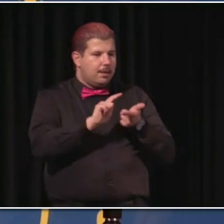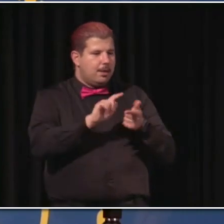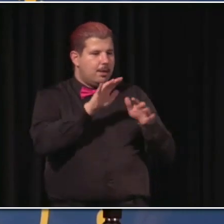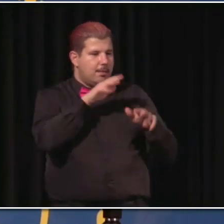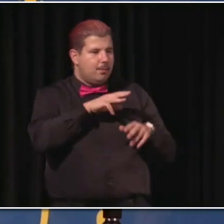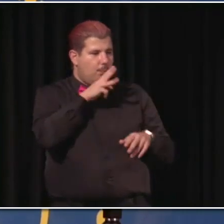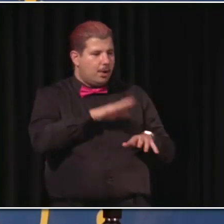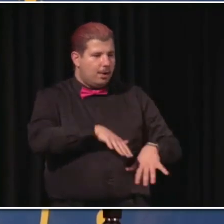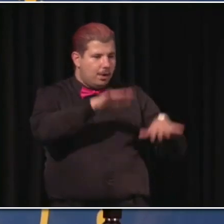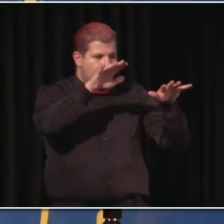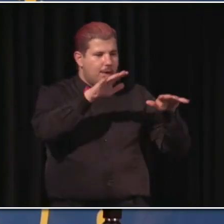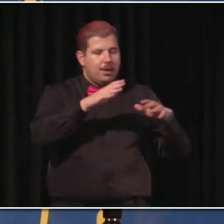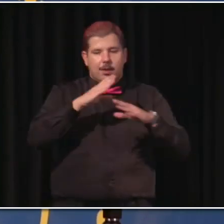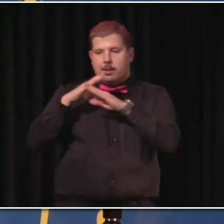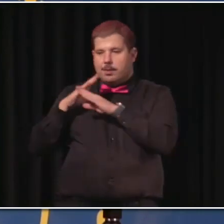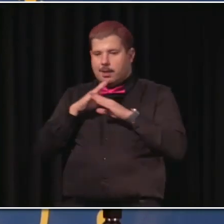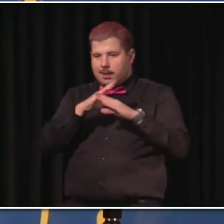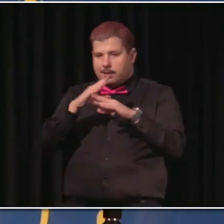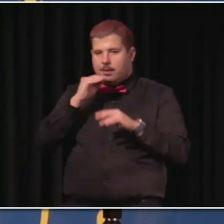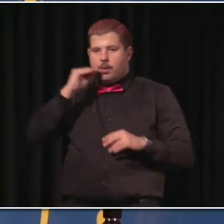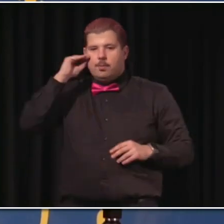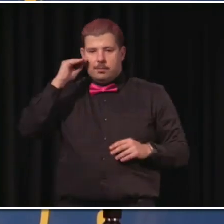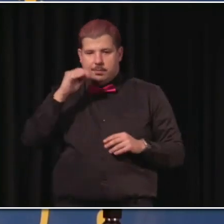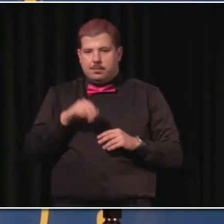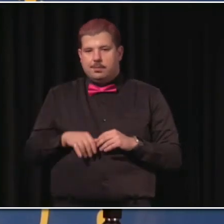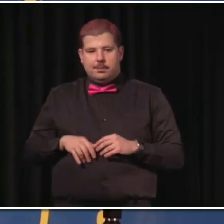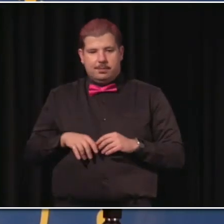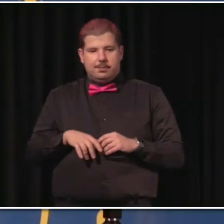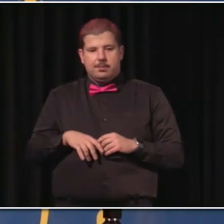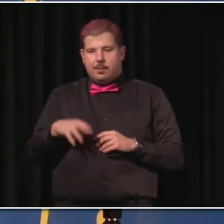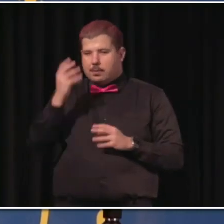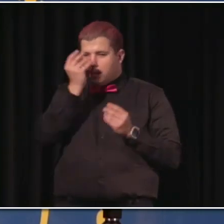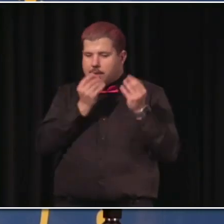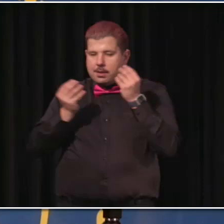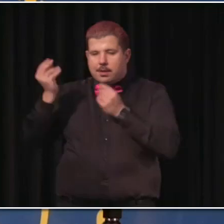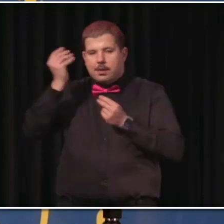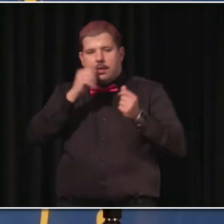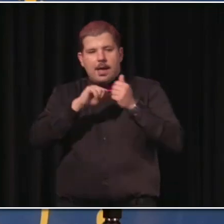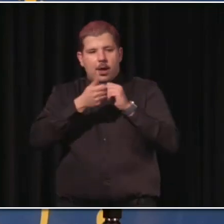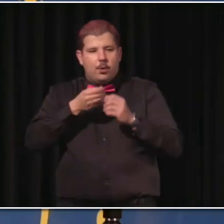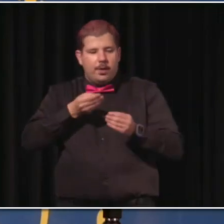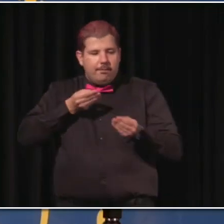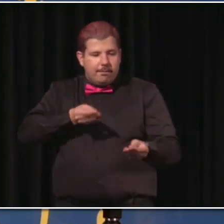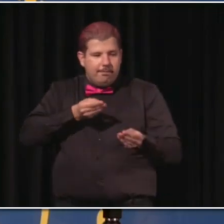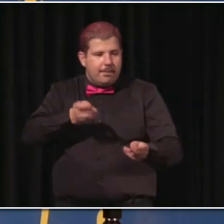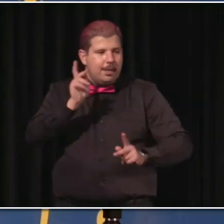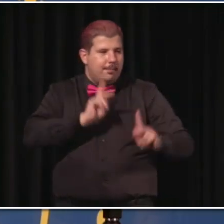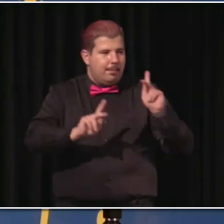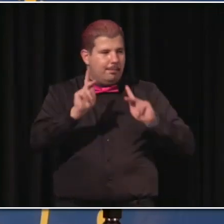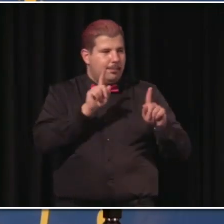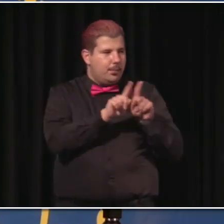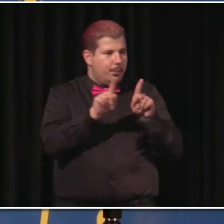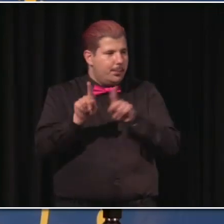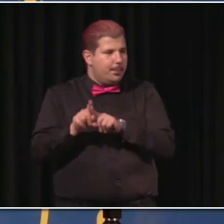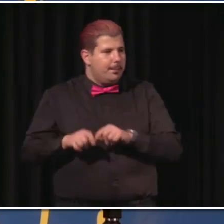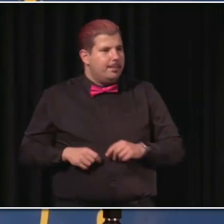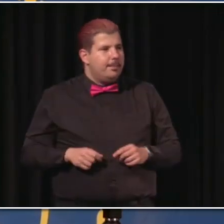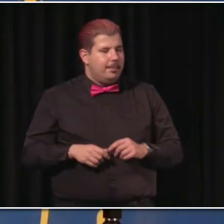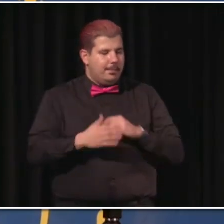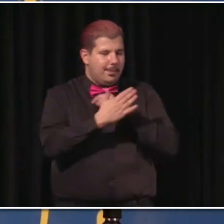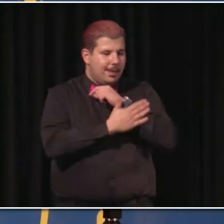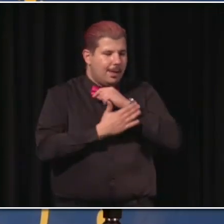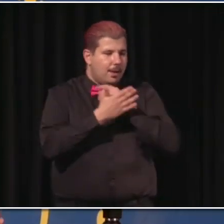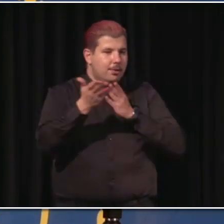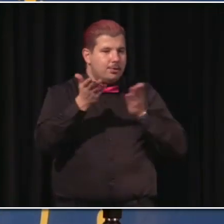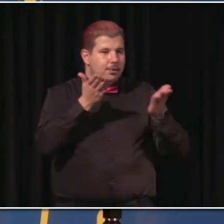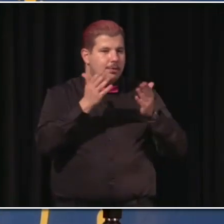and protect homes. It's why we're rethinking how we feed people, too. The county serves more